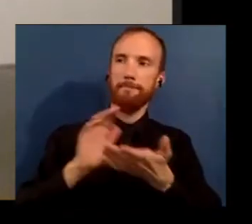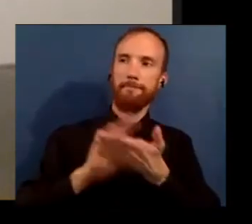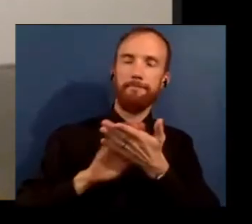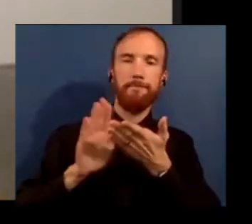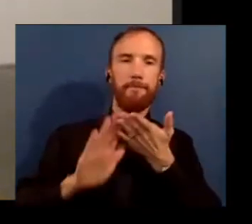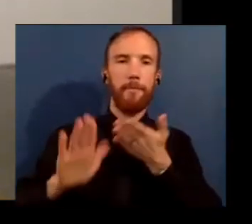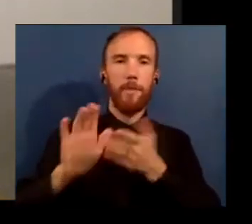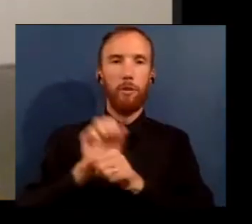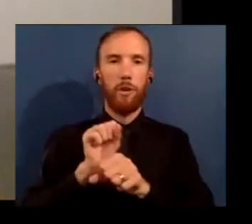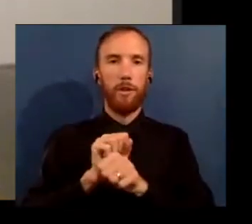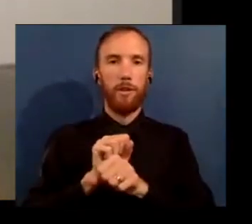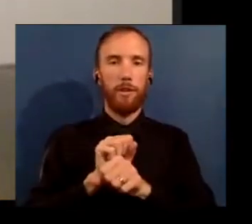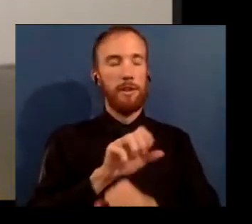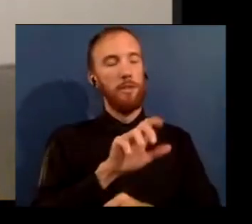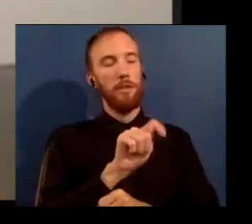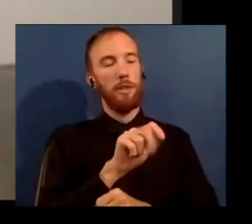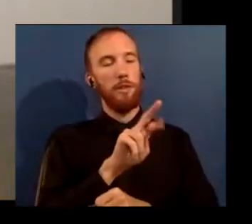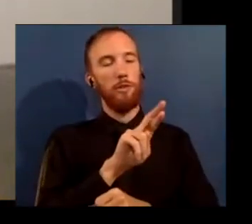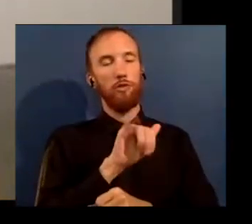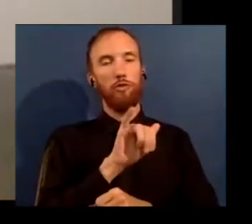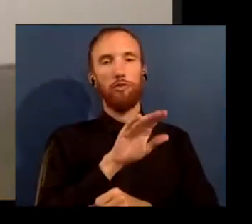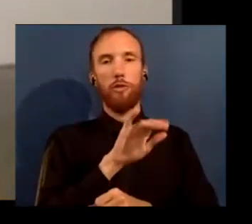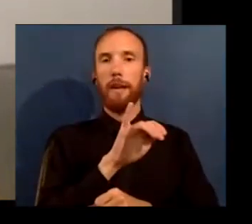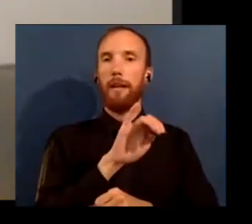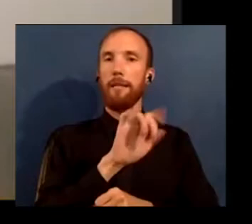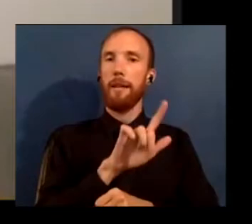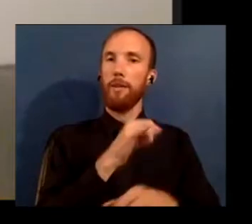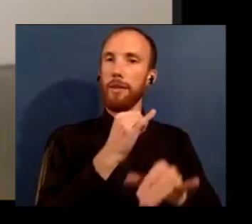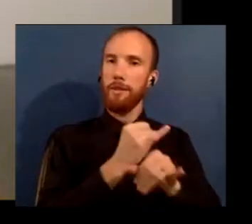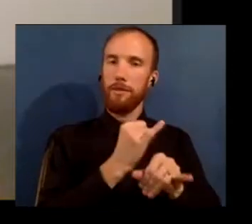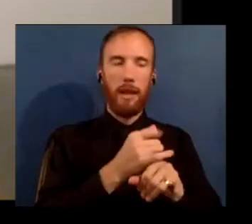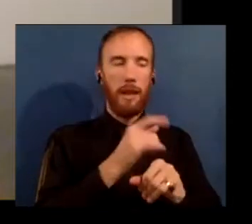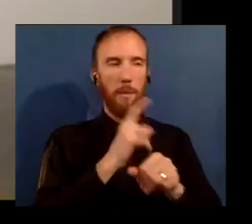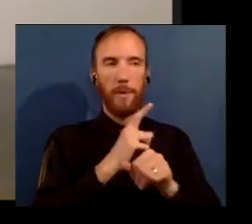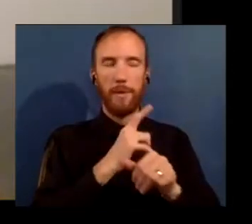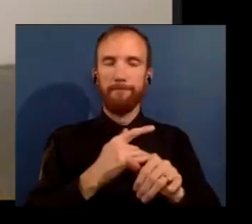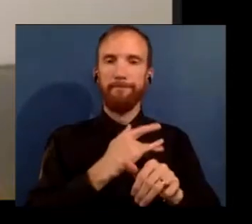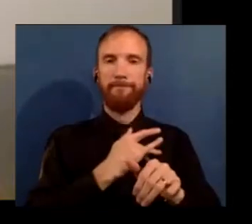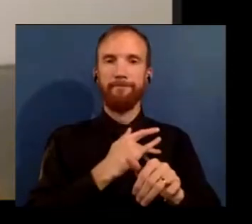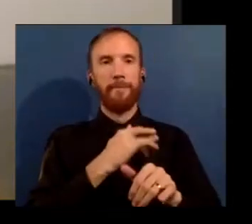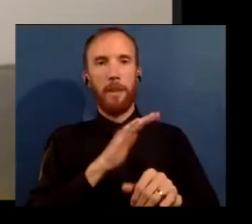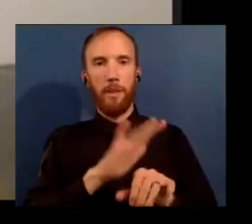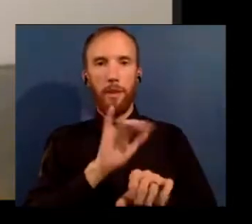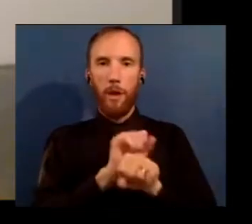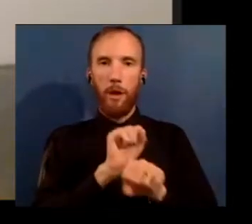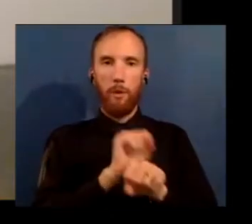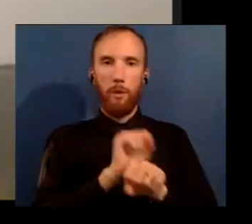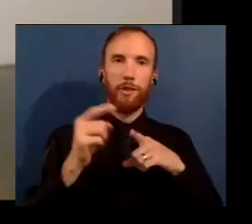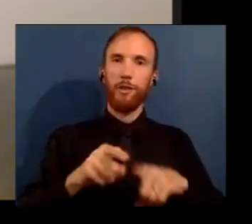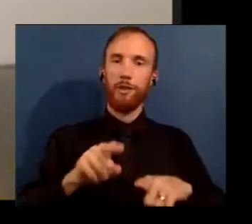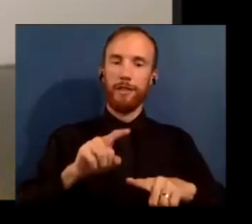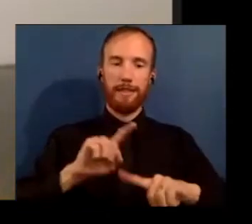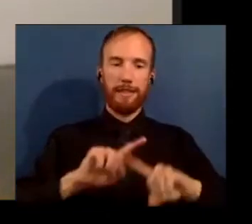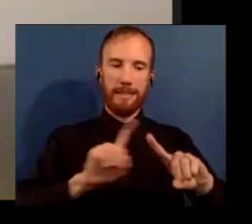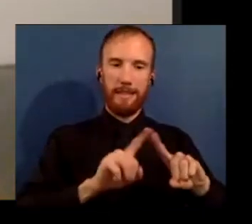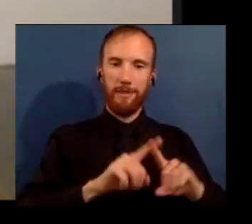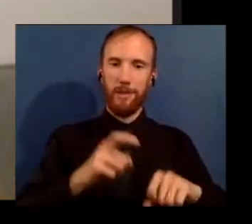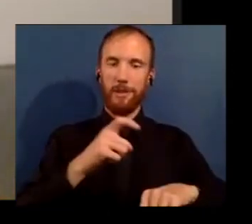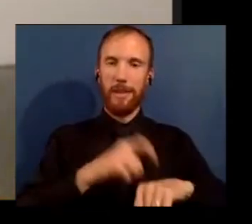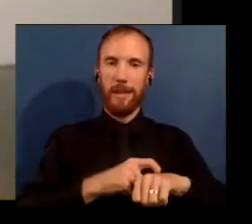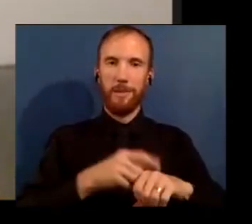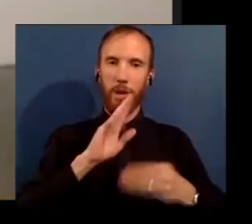of the Tricontinental Institute in this moment of these intersecting crises, producing reports on, and I love this term, corona